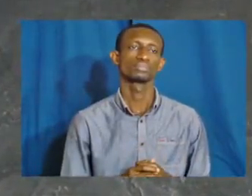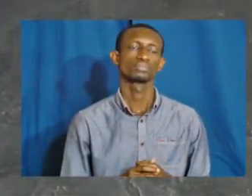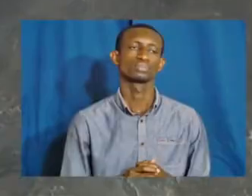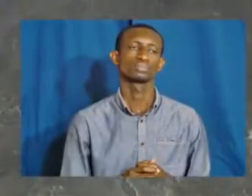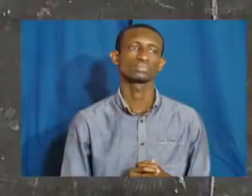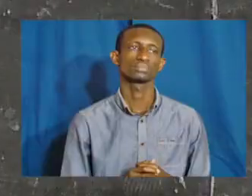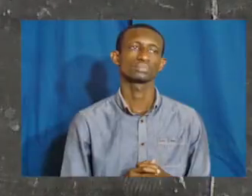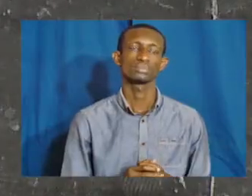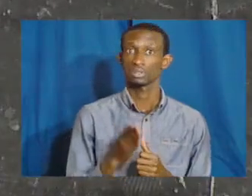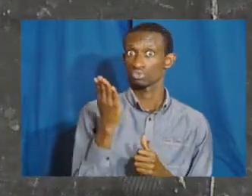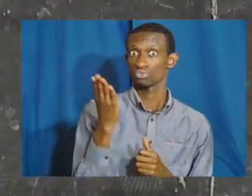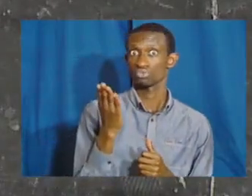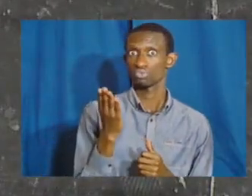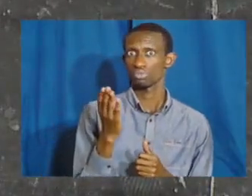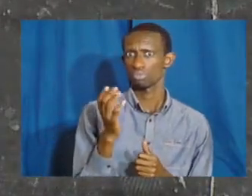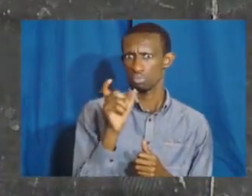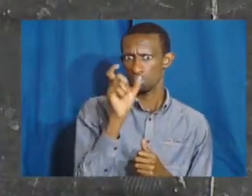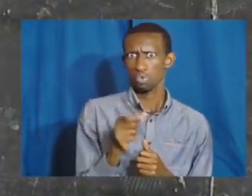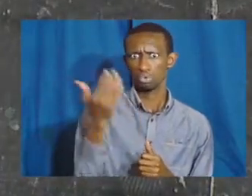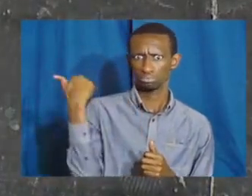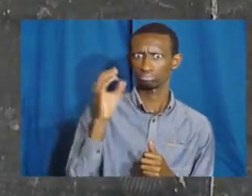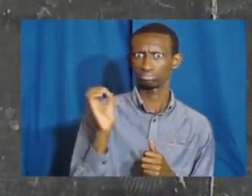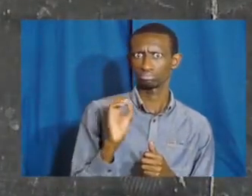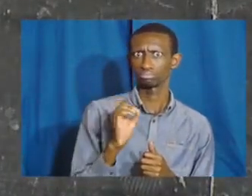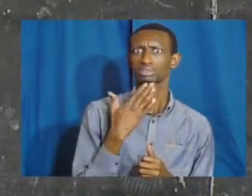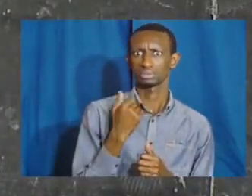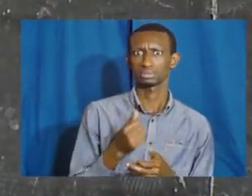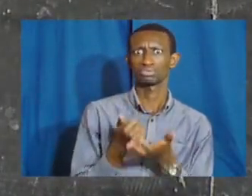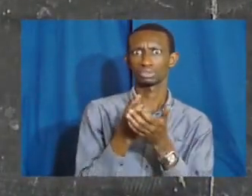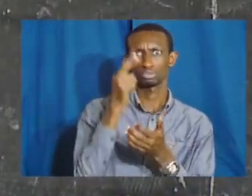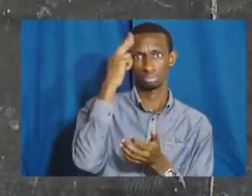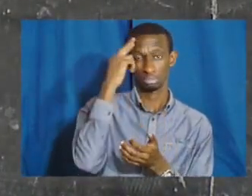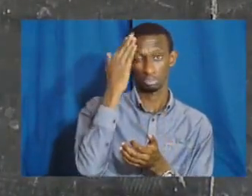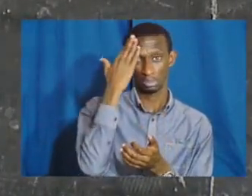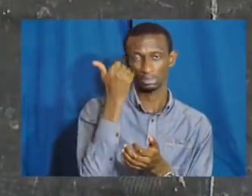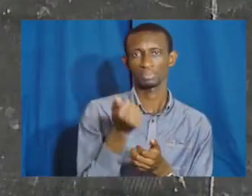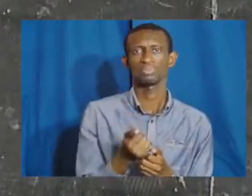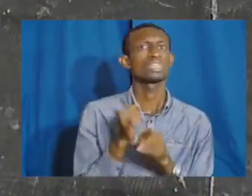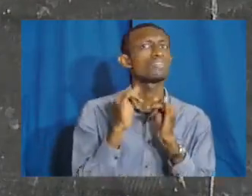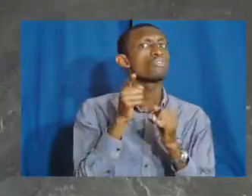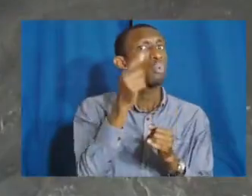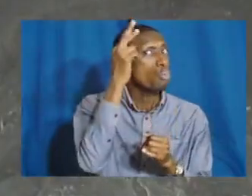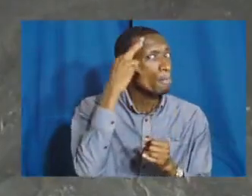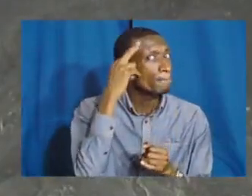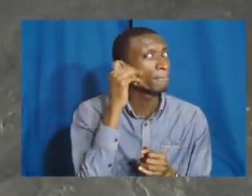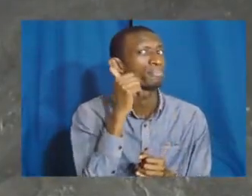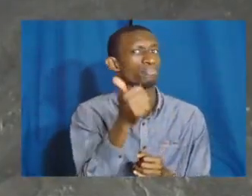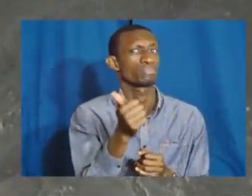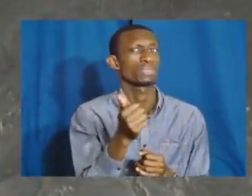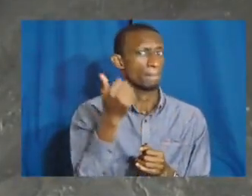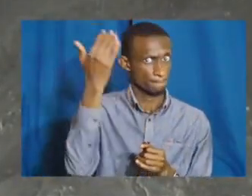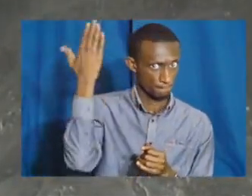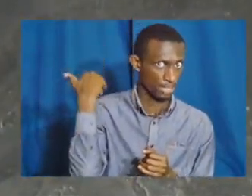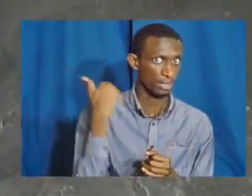Alcohols. This is for those who were not present. And if you remember very well, we